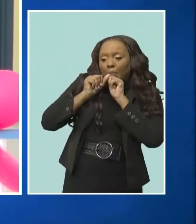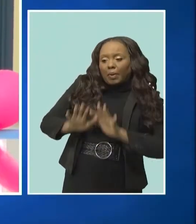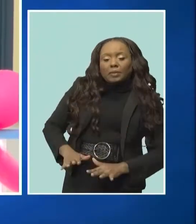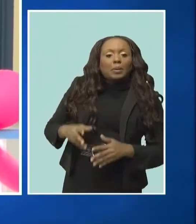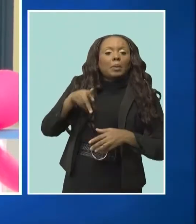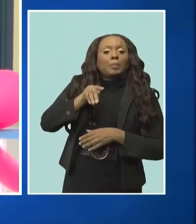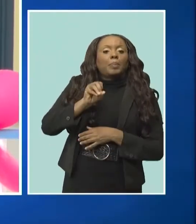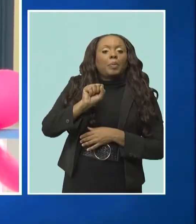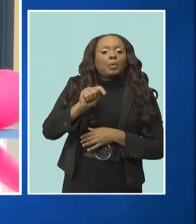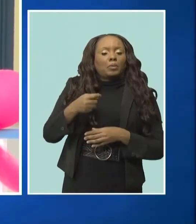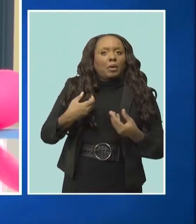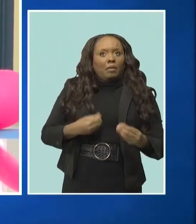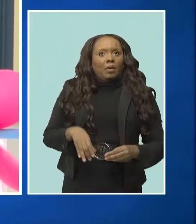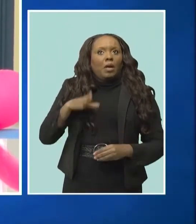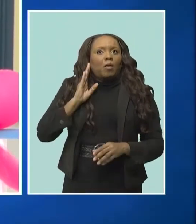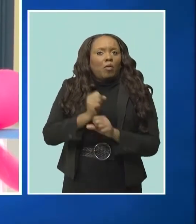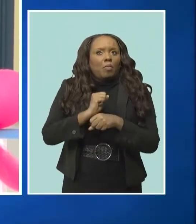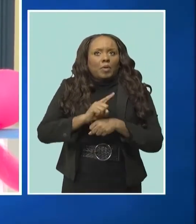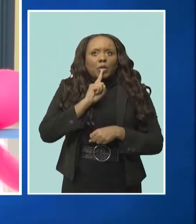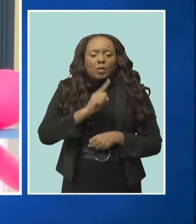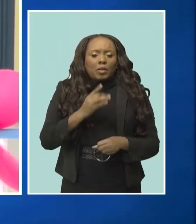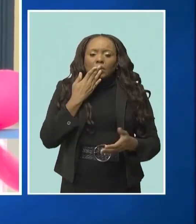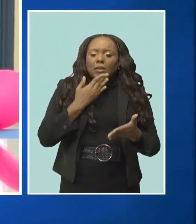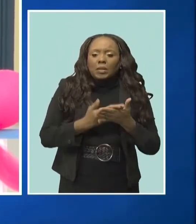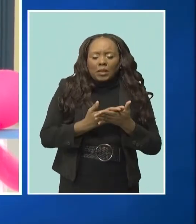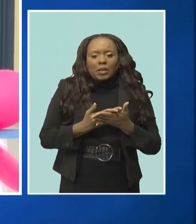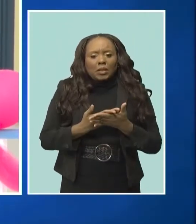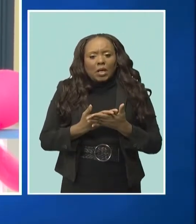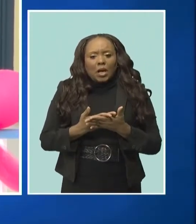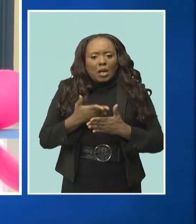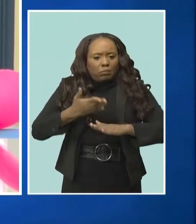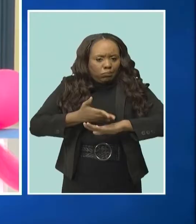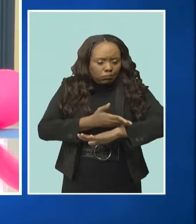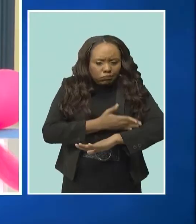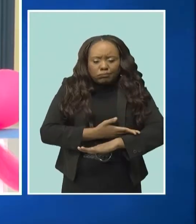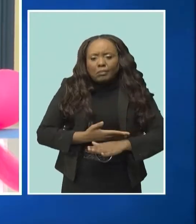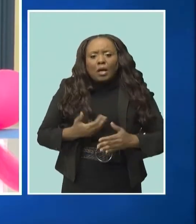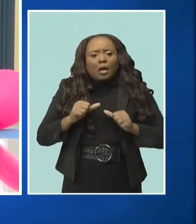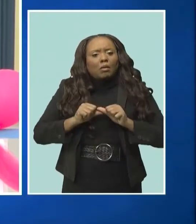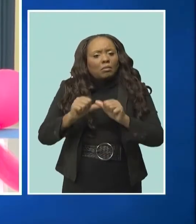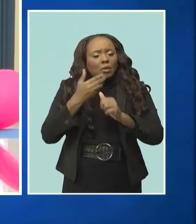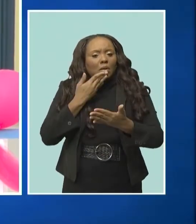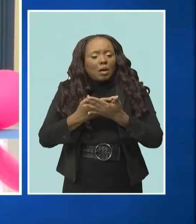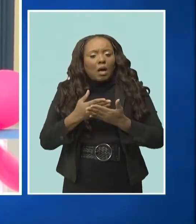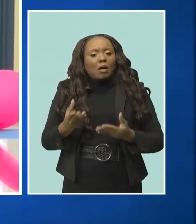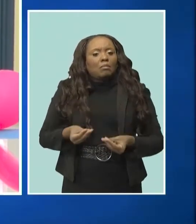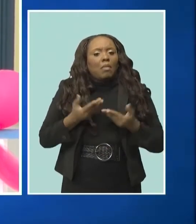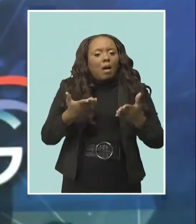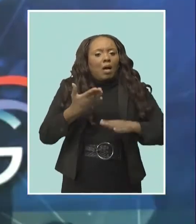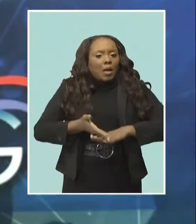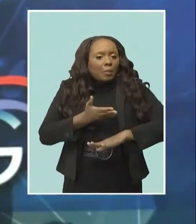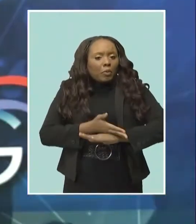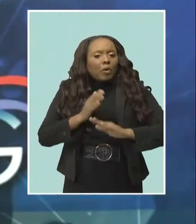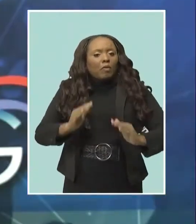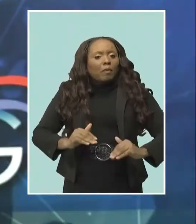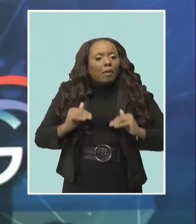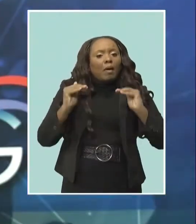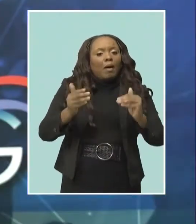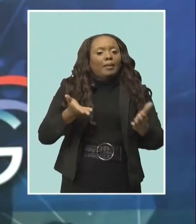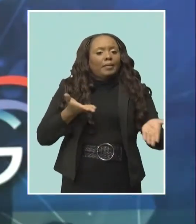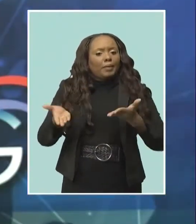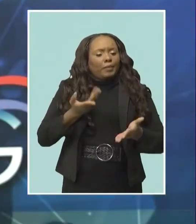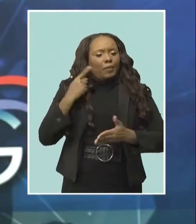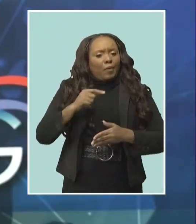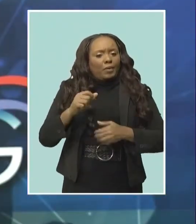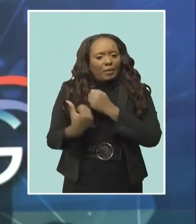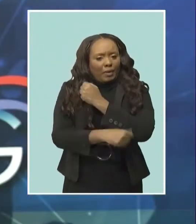going to keep it in good nick. We're going to keep it in good nick and enhance the services that we're providing to the people of St. Andrew. Member of Parliament for